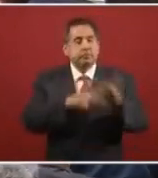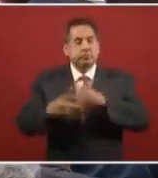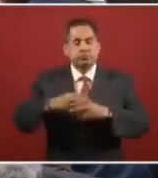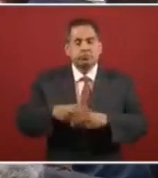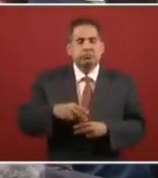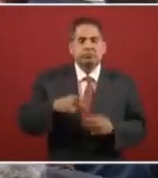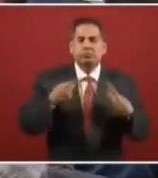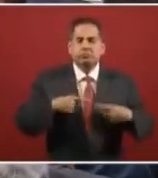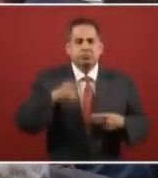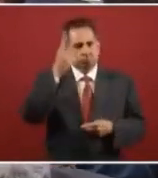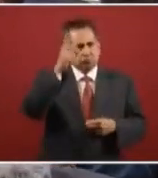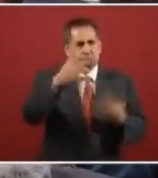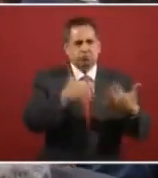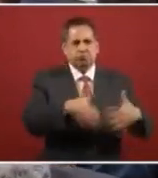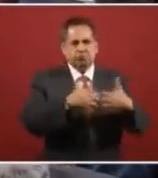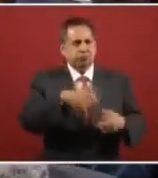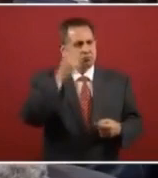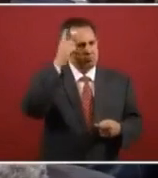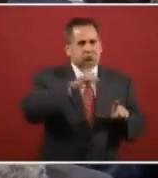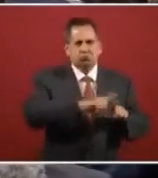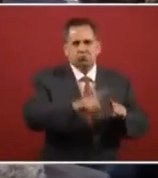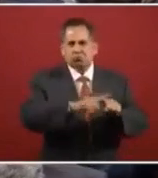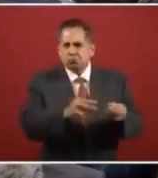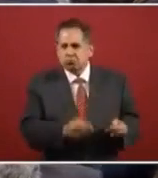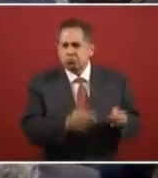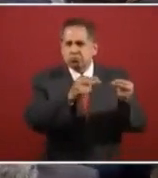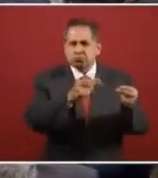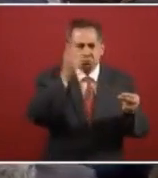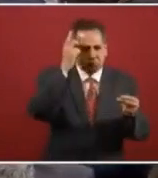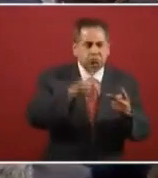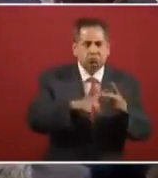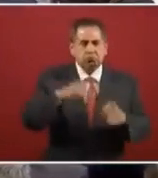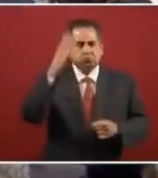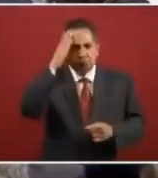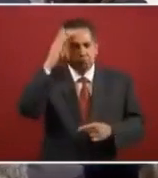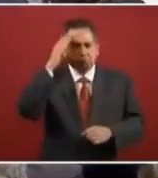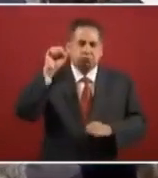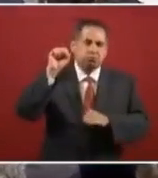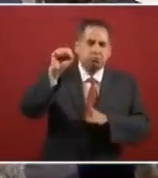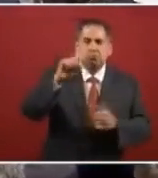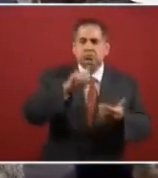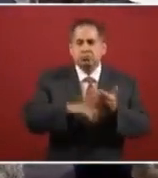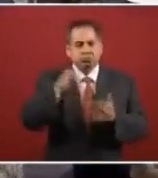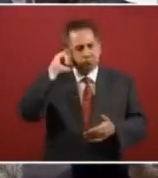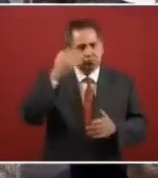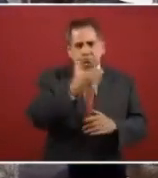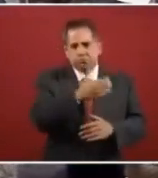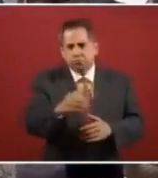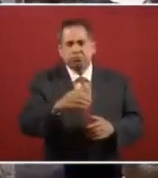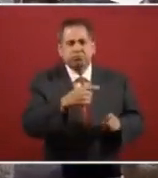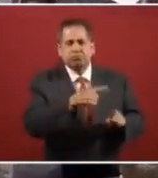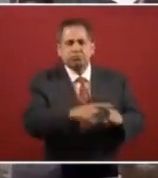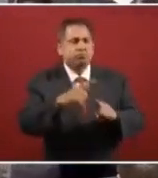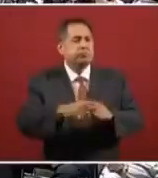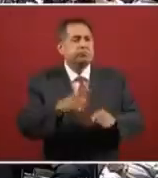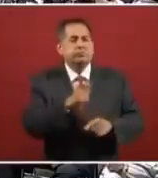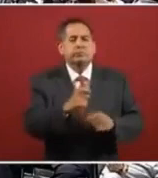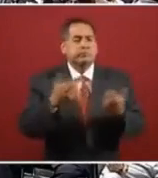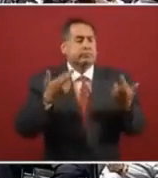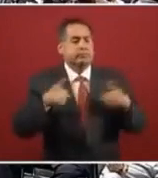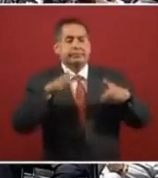the presence of businessmen workers field workers